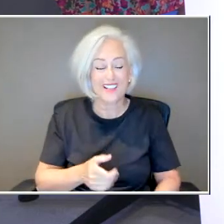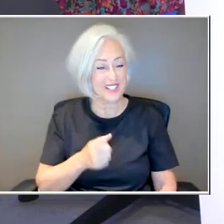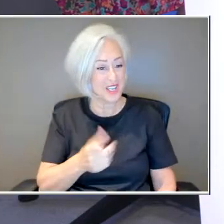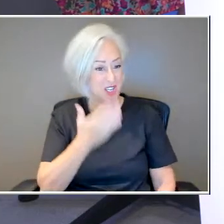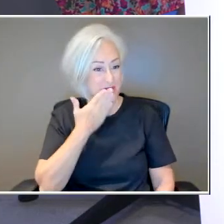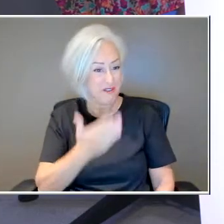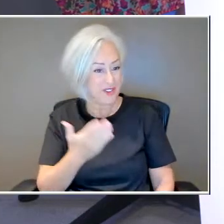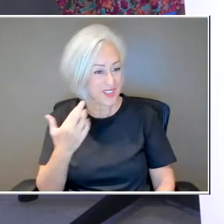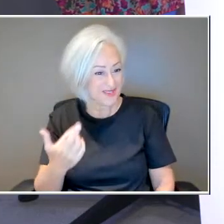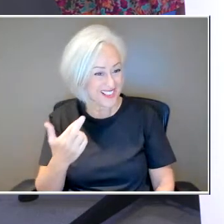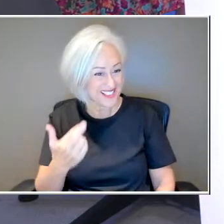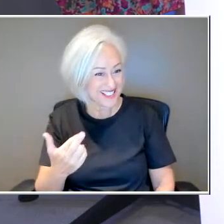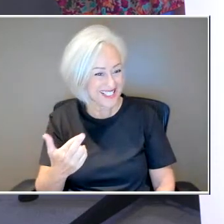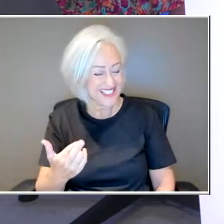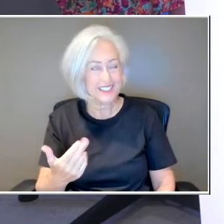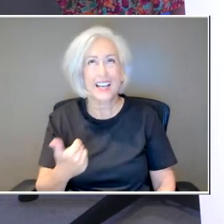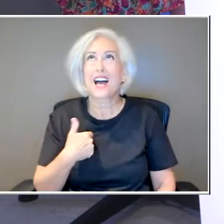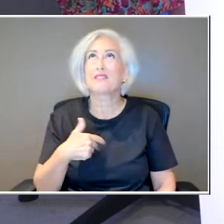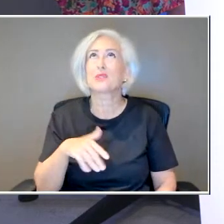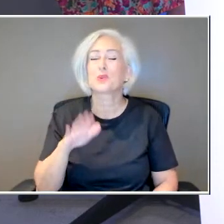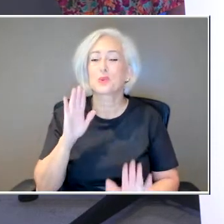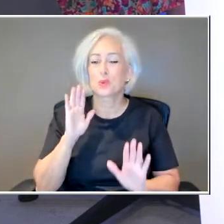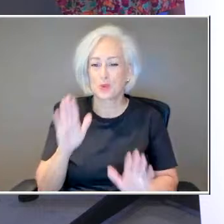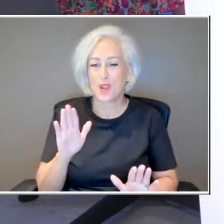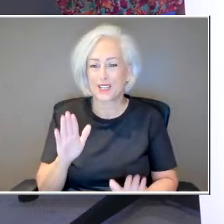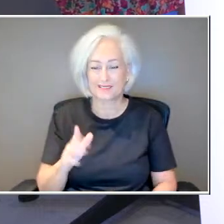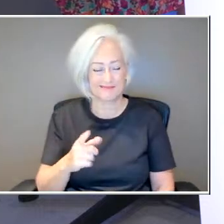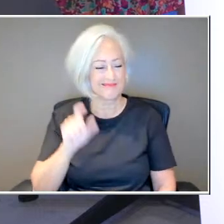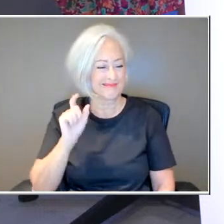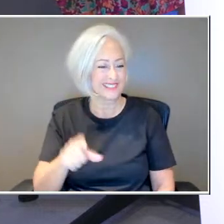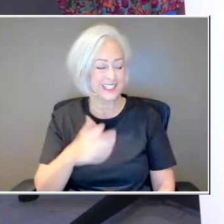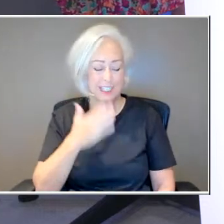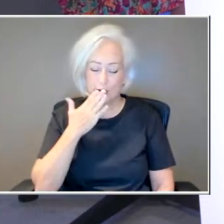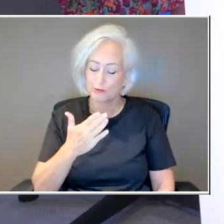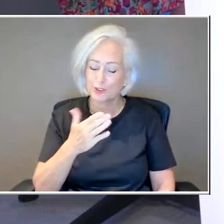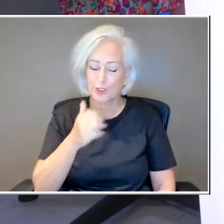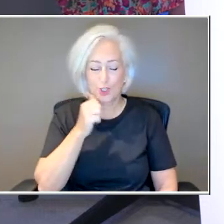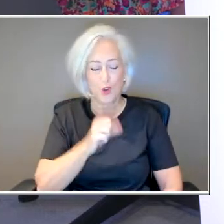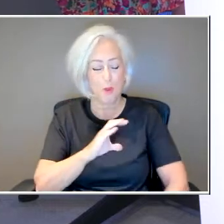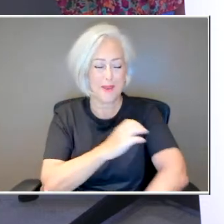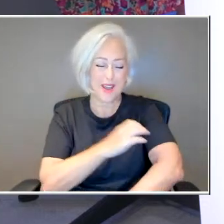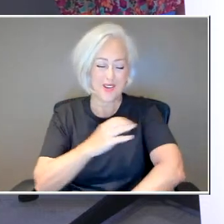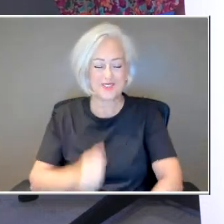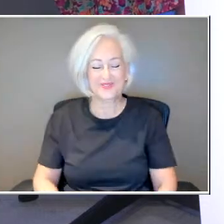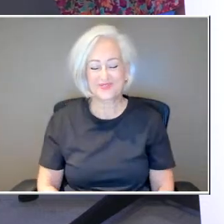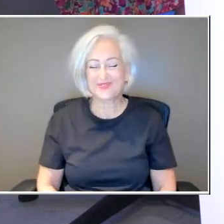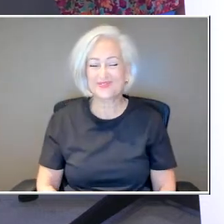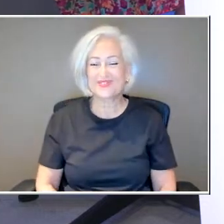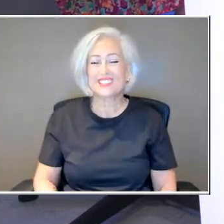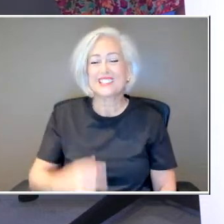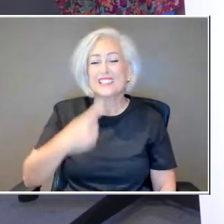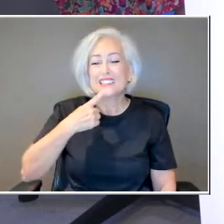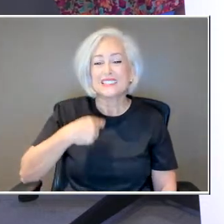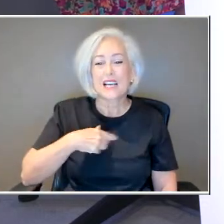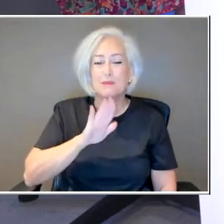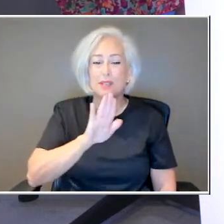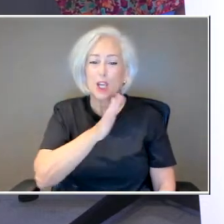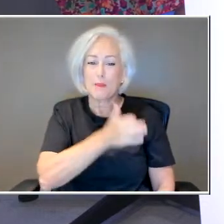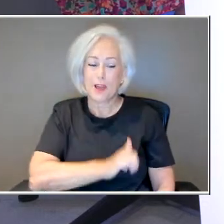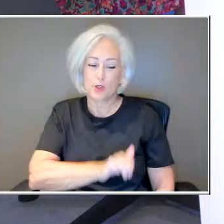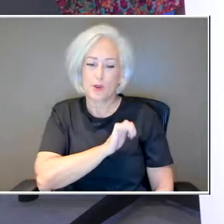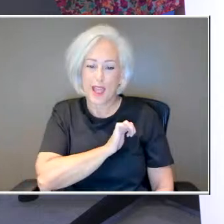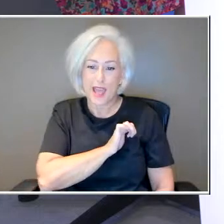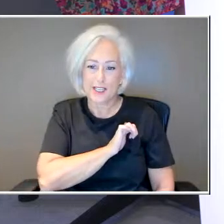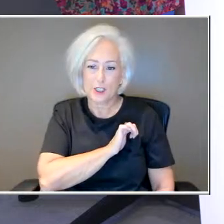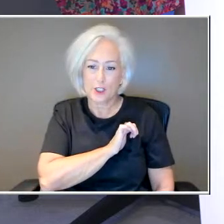do. I have great girlfriends. Yeah. Yeah. Got to have the girl power for yes, sure. Yes. Yes. How does her attitude, Dr. Wagner,